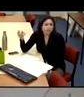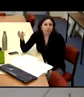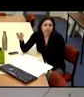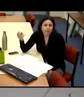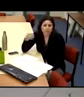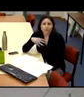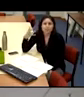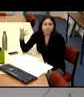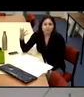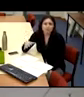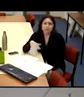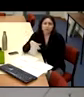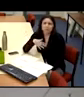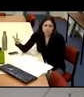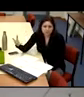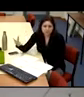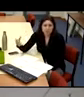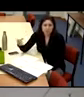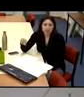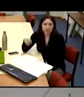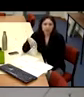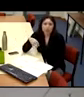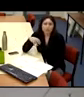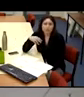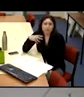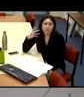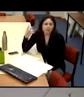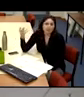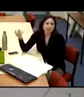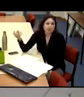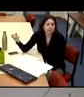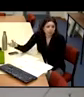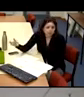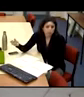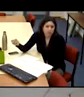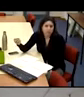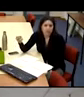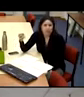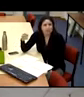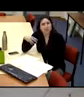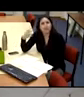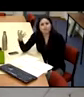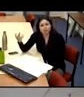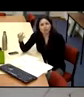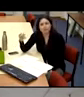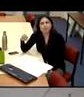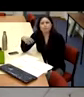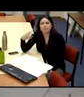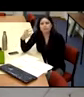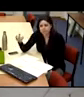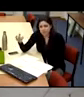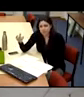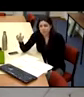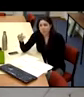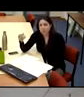person from a refugee background as a full person with a full history, and then actually instead of seeing them as a traumatized person, seeing them as a survivor and someone who's